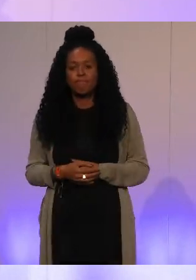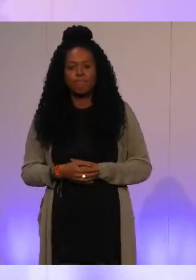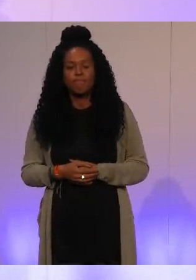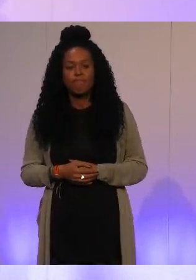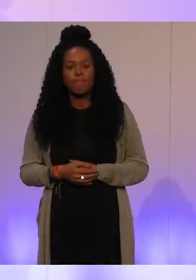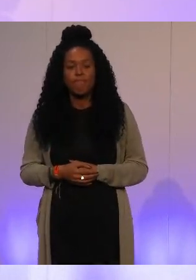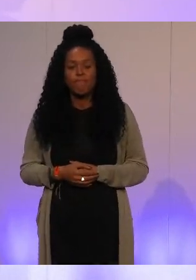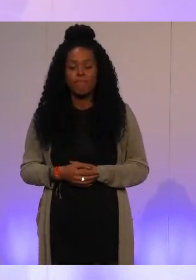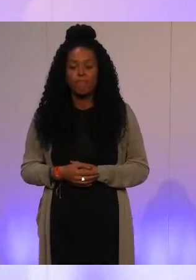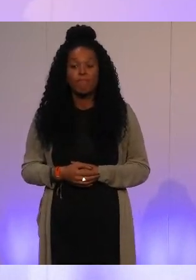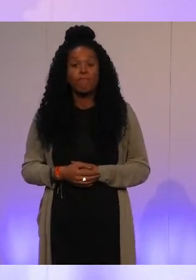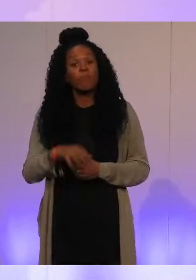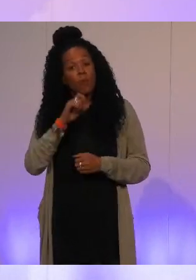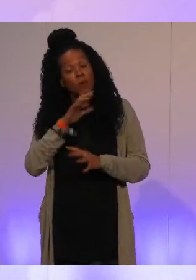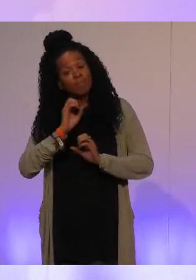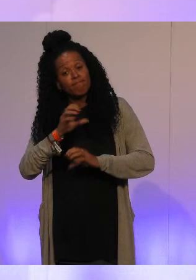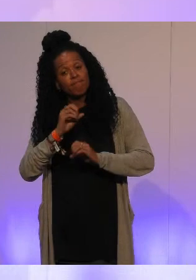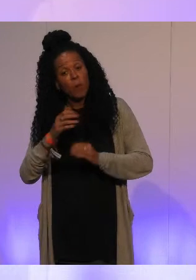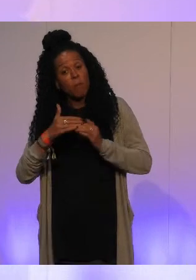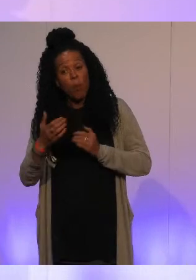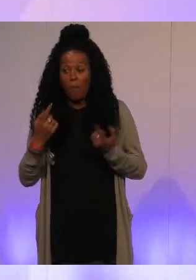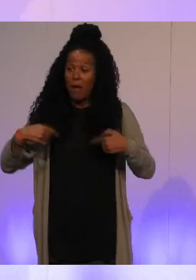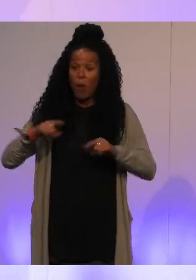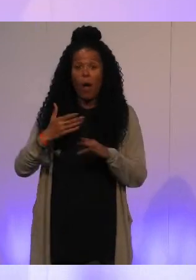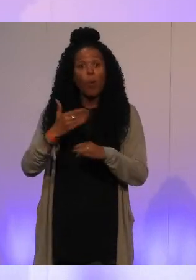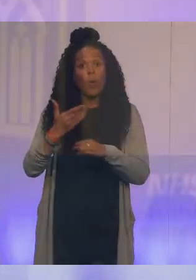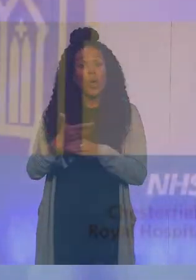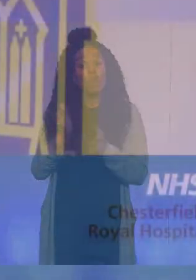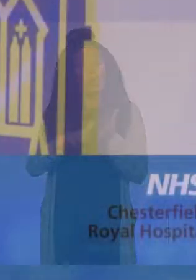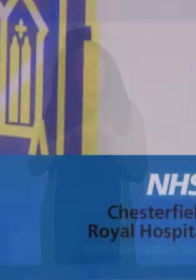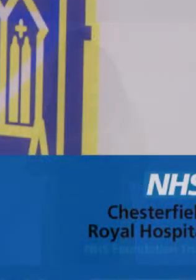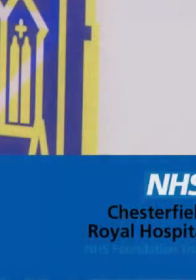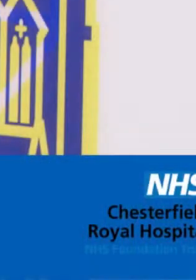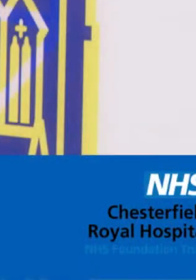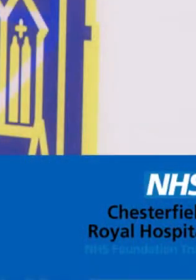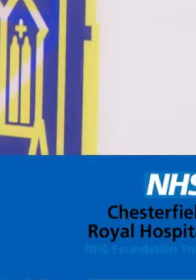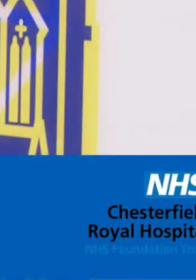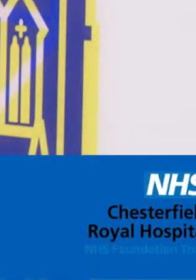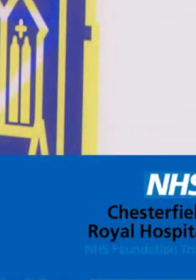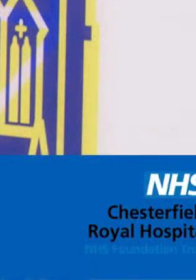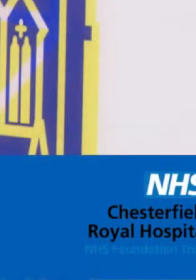you're going to hear more about our work now from Angie.